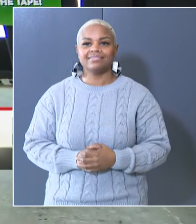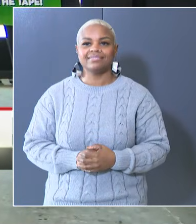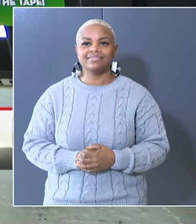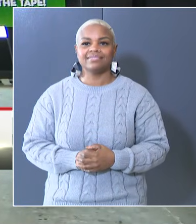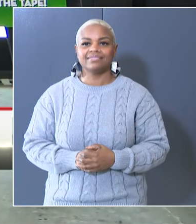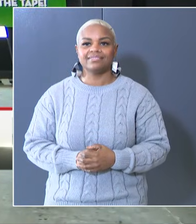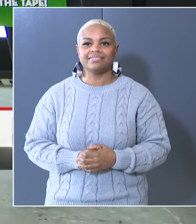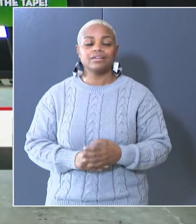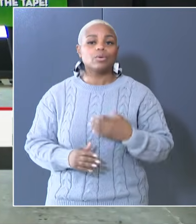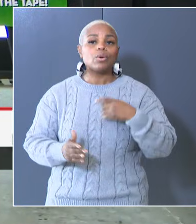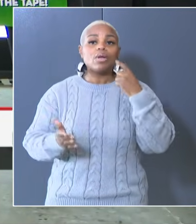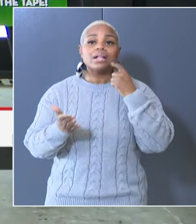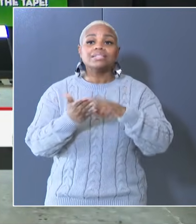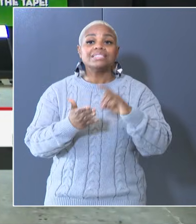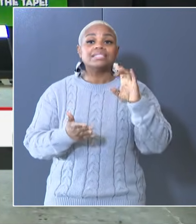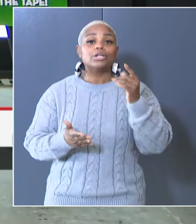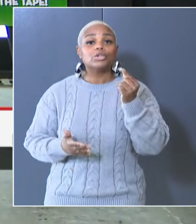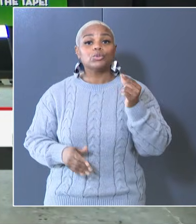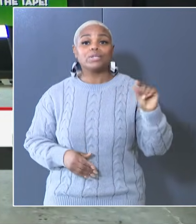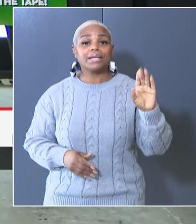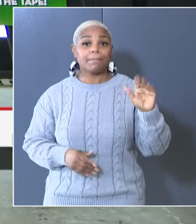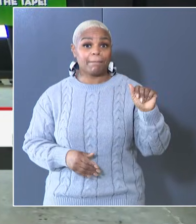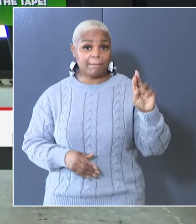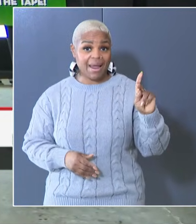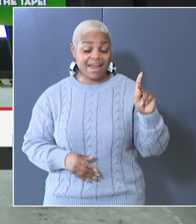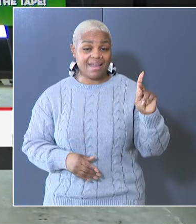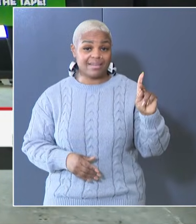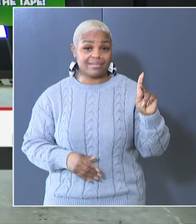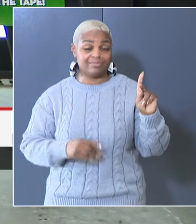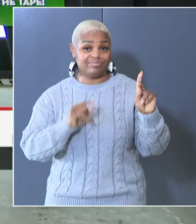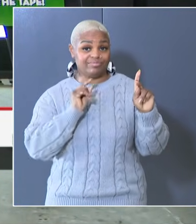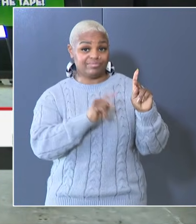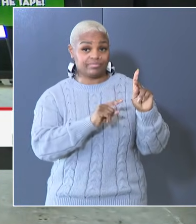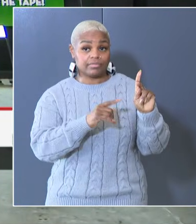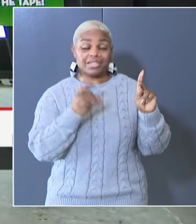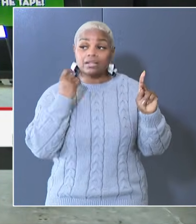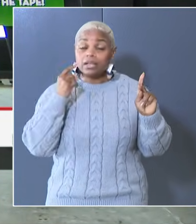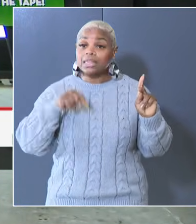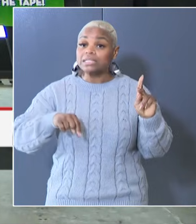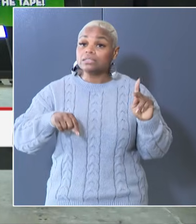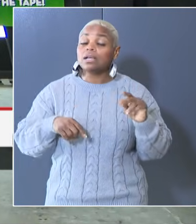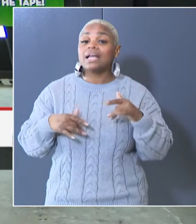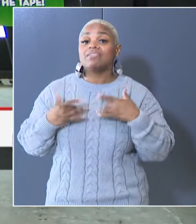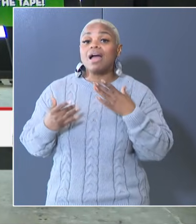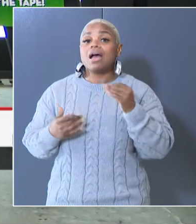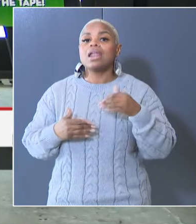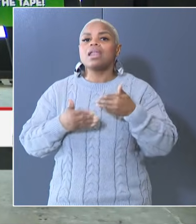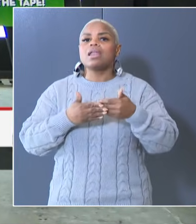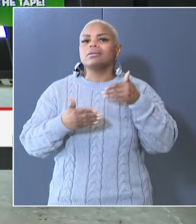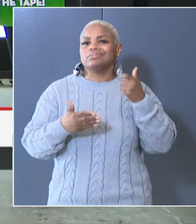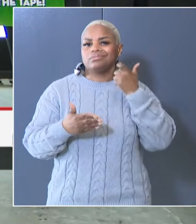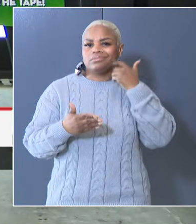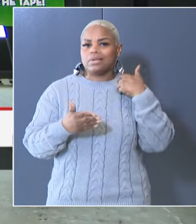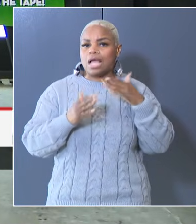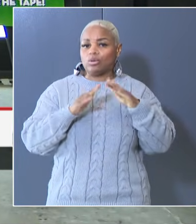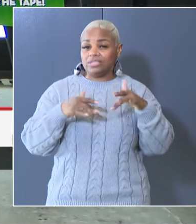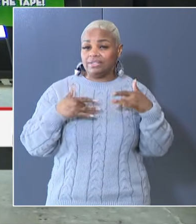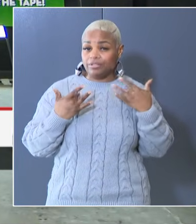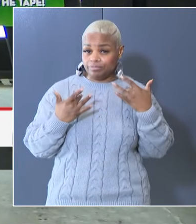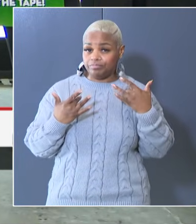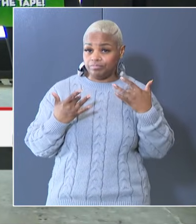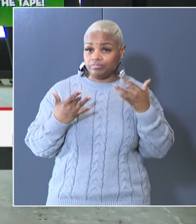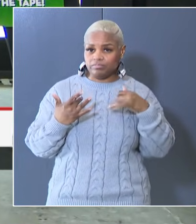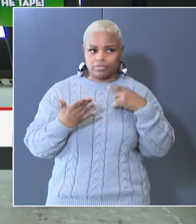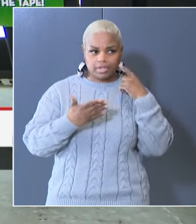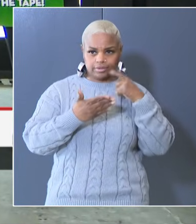Bank in this housing event and in recent housing events. I was proud in my first term to create the